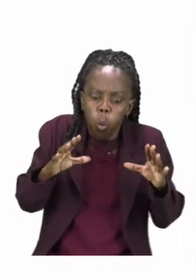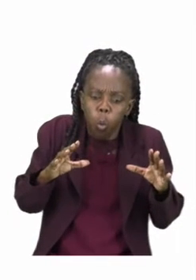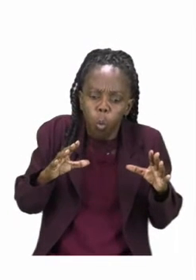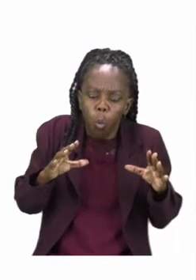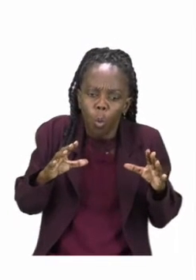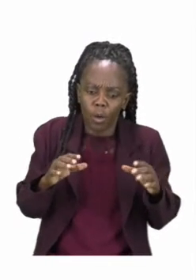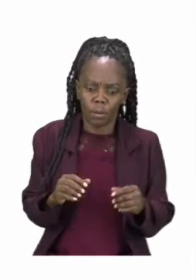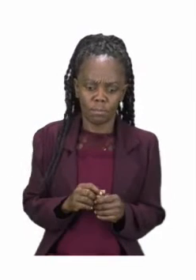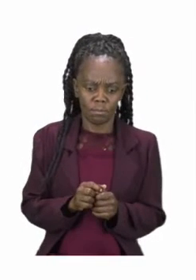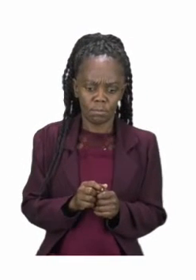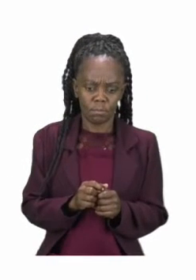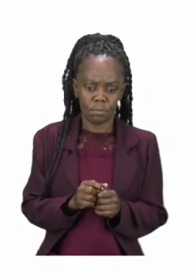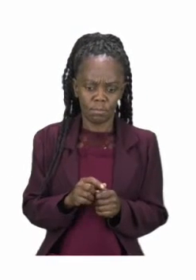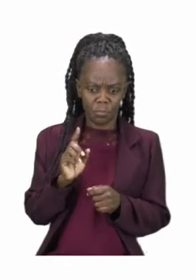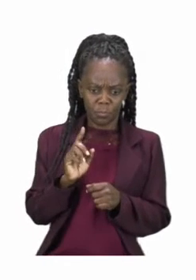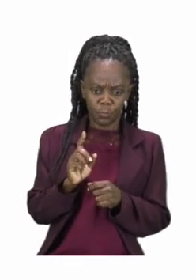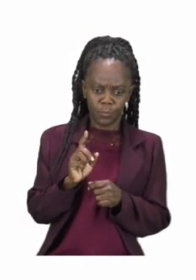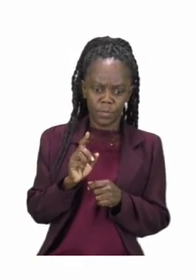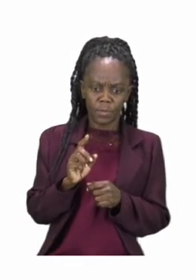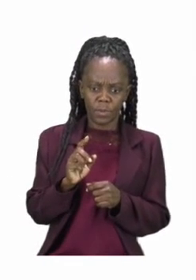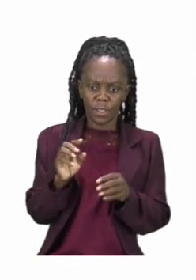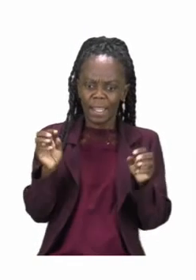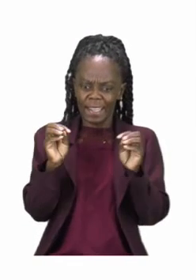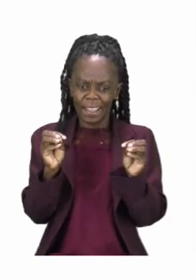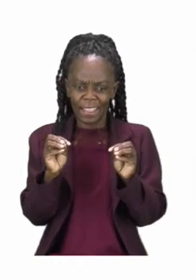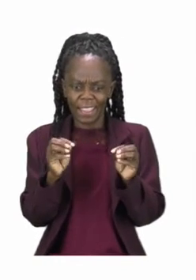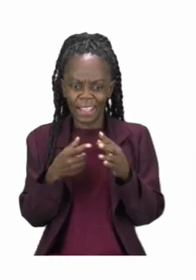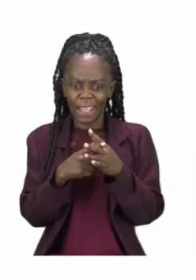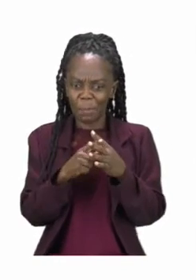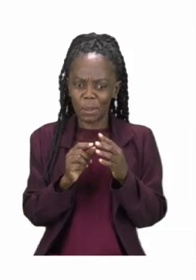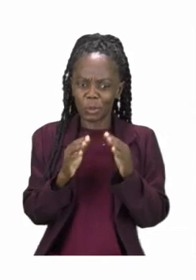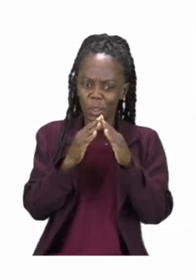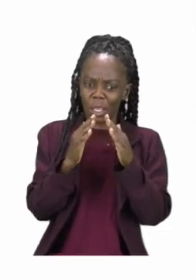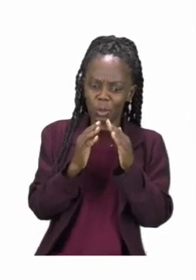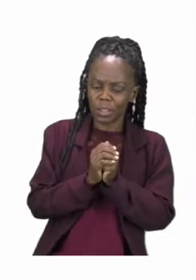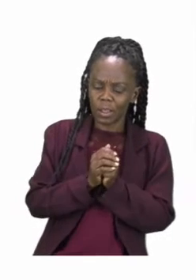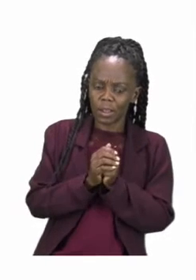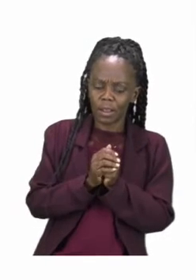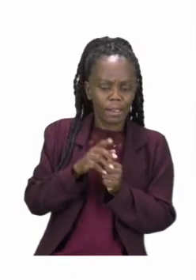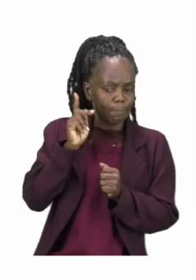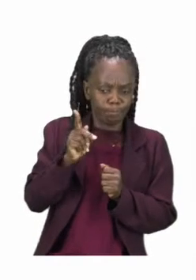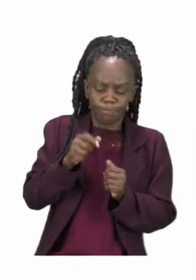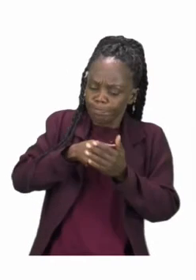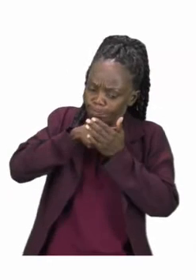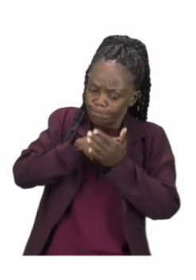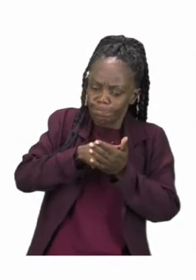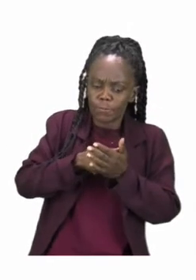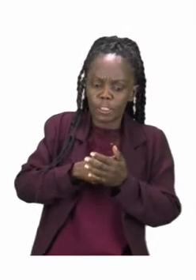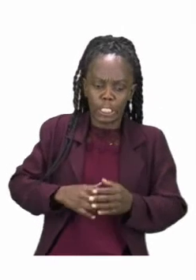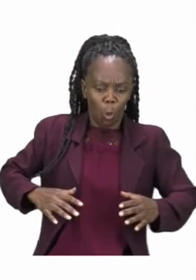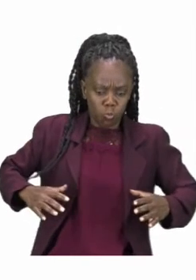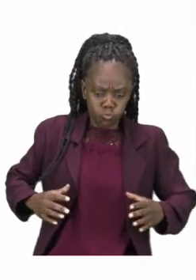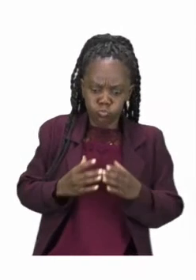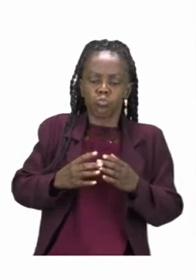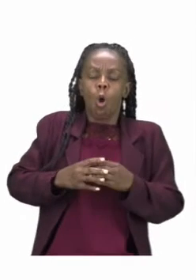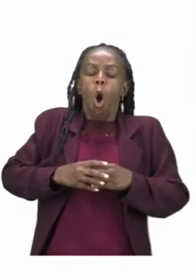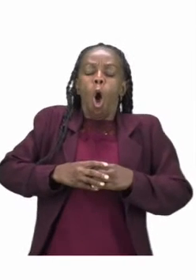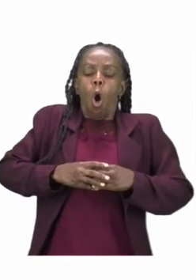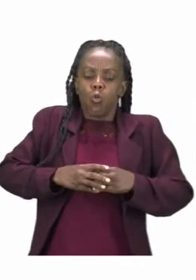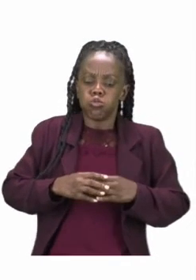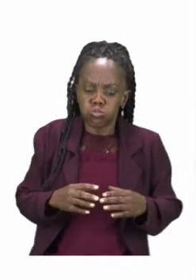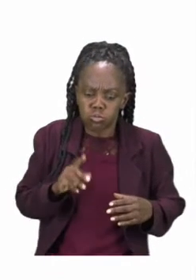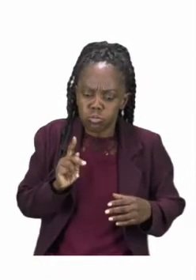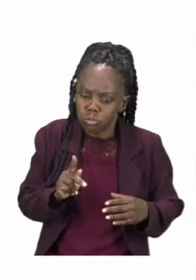to the house. And so he tried again. He huffed and